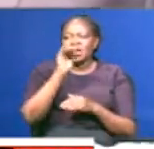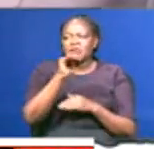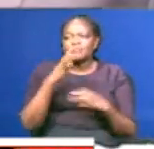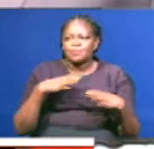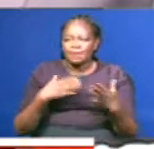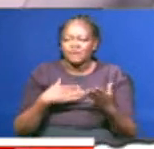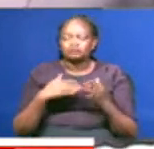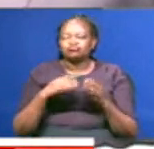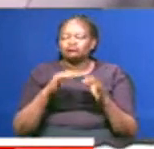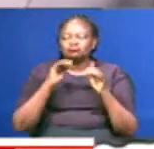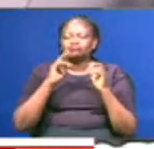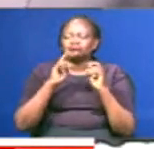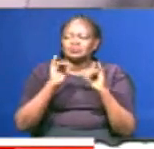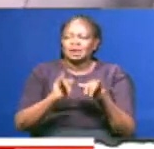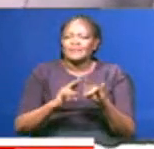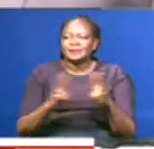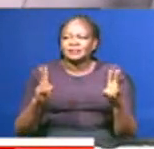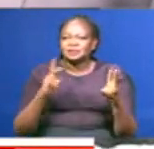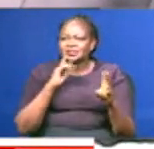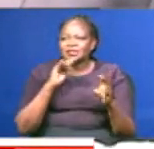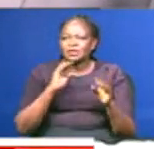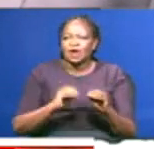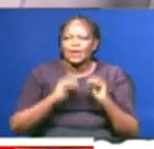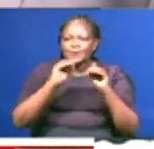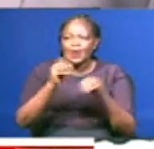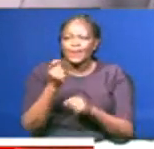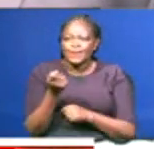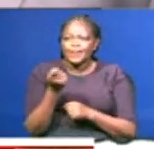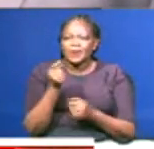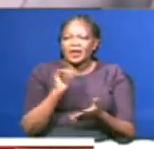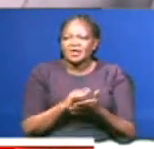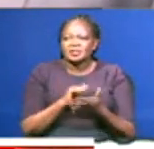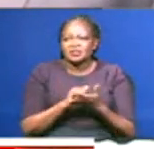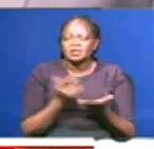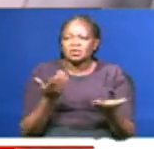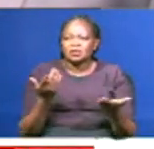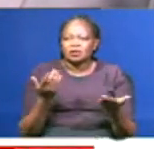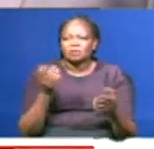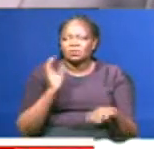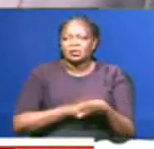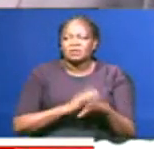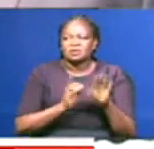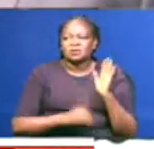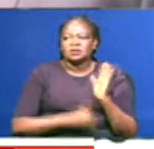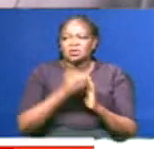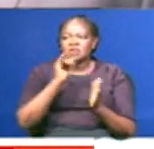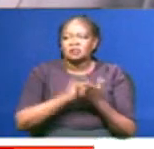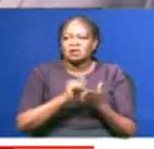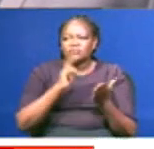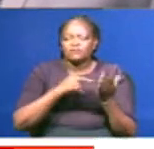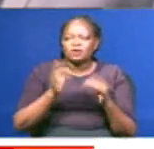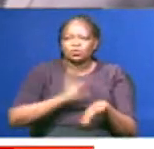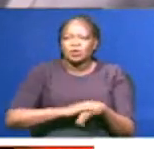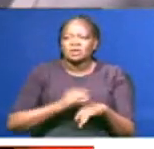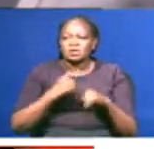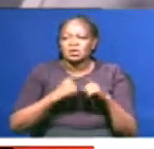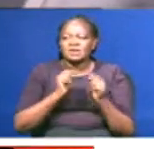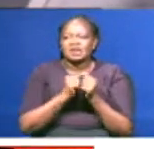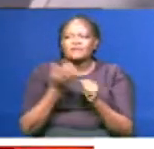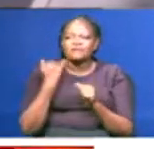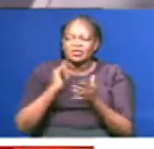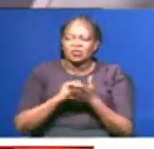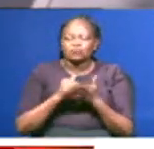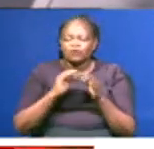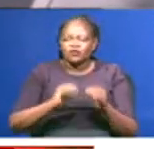calm. Tumesikizana kwamba tupostpone kidogo ili tupate maendeleo ambayo tulishindwa kuona miaka 10 iliyopita. Ndio maana